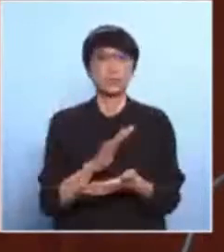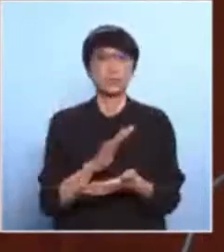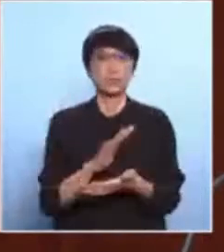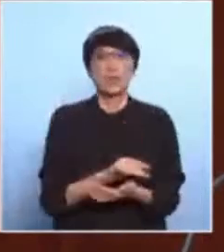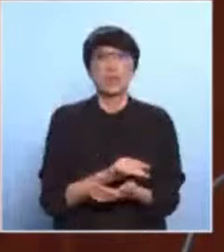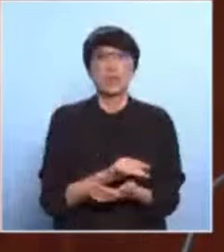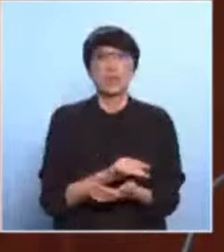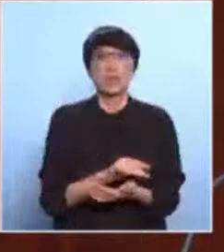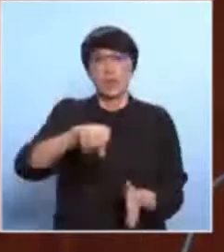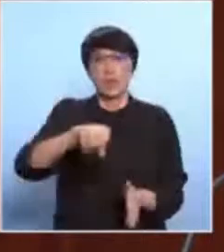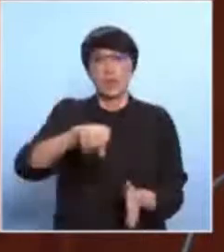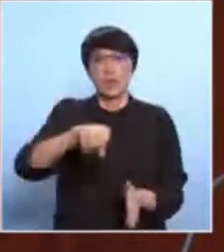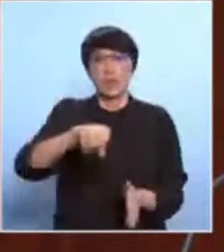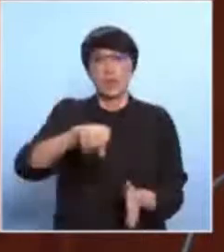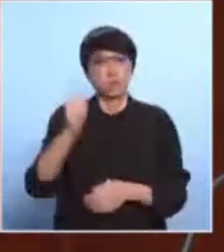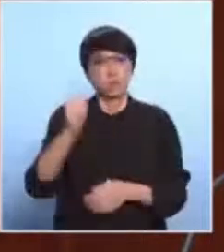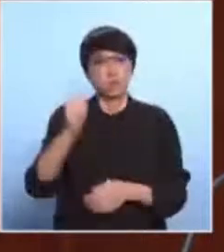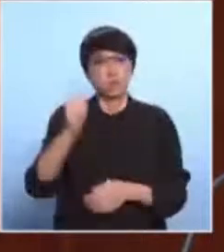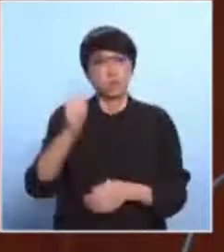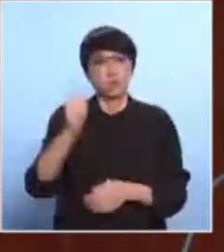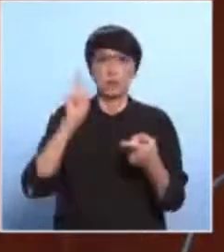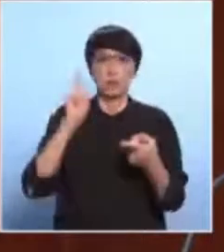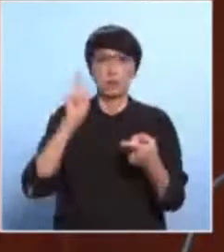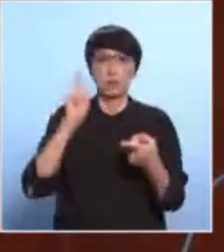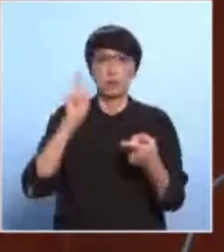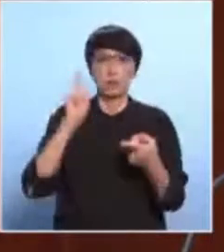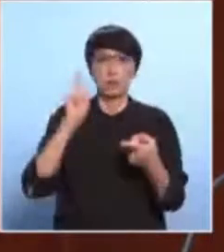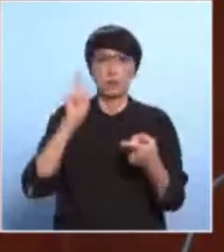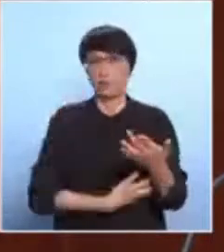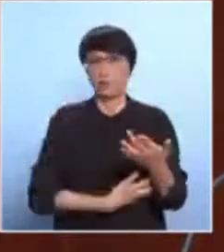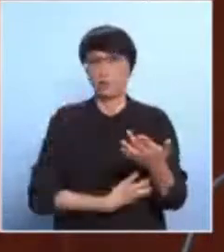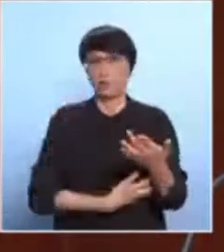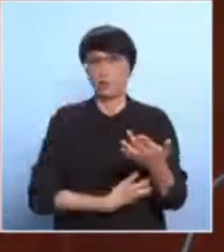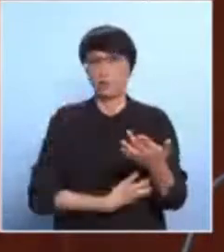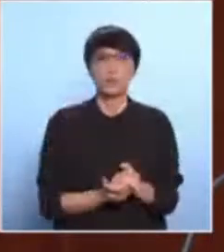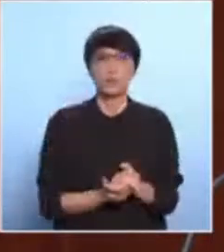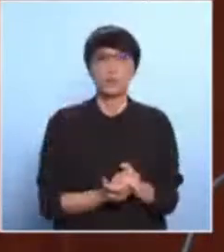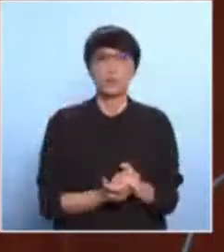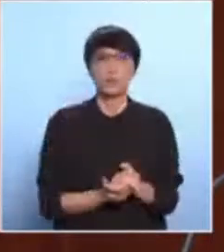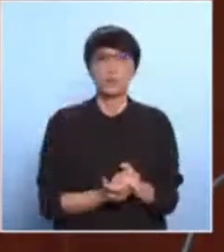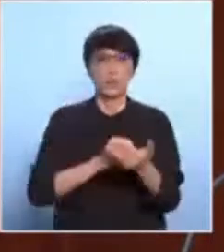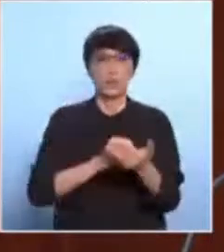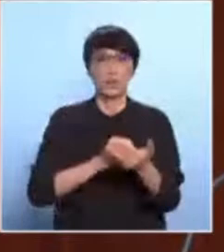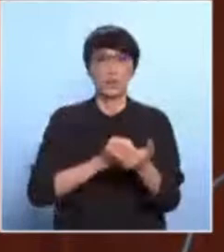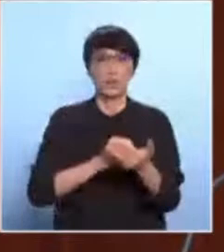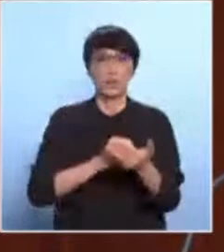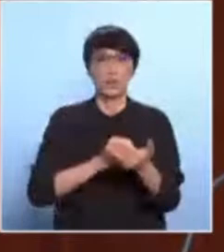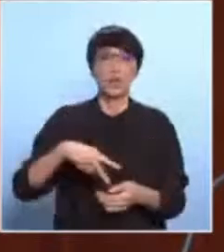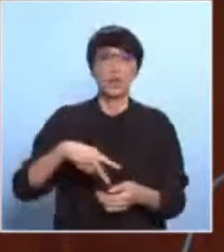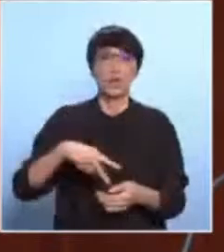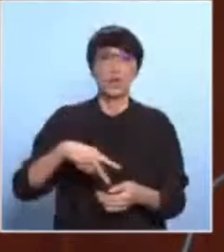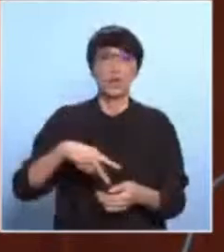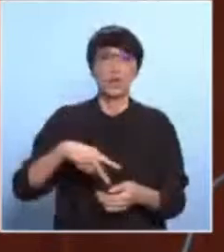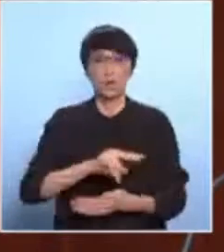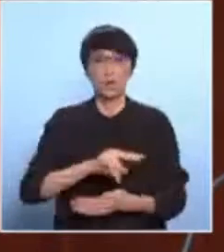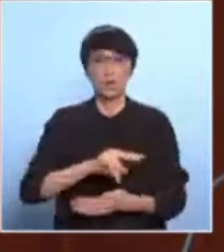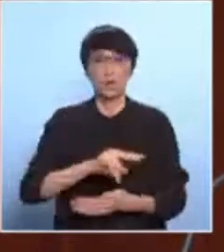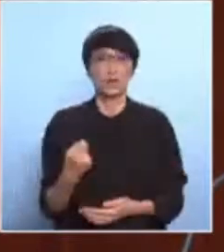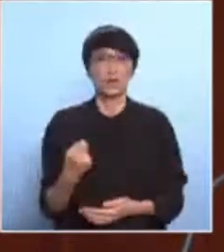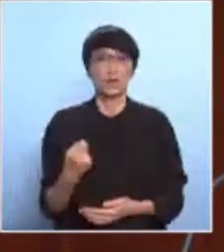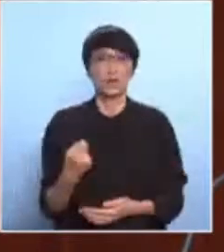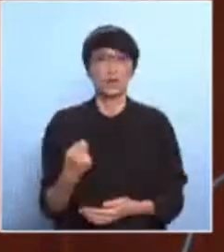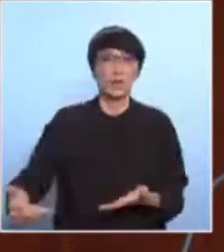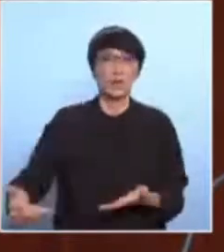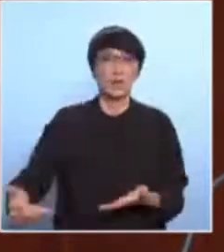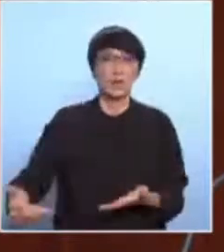1. Streamline statutory and administrative procedures. Followed by the amendments to the relevant statutes,